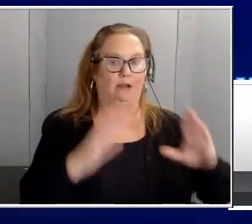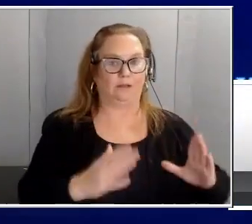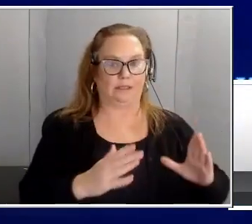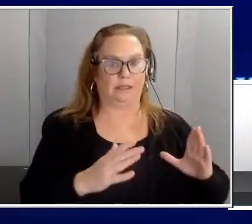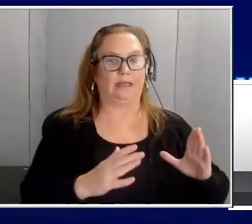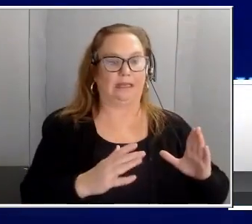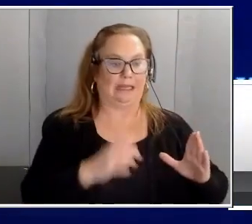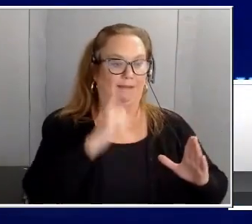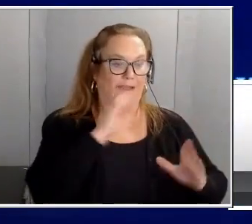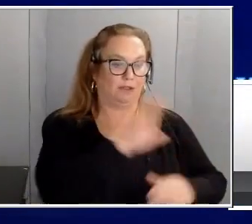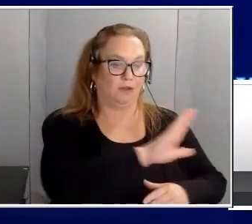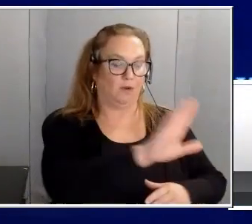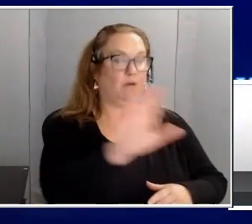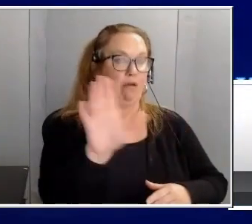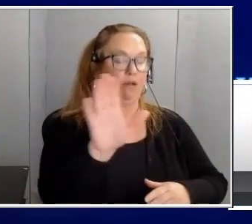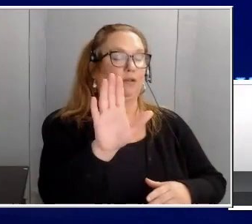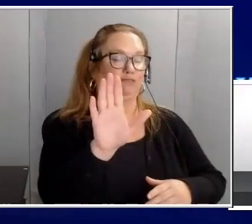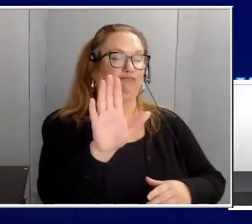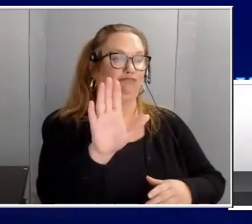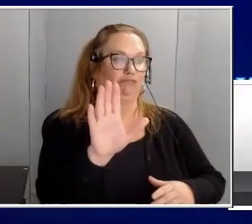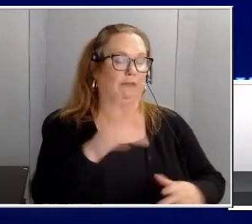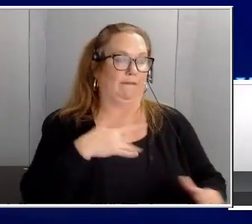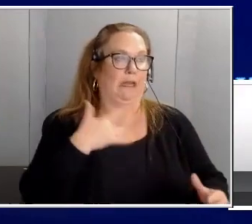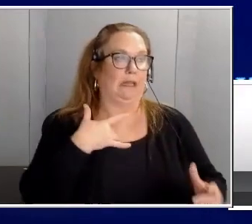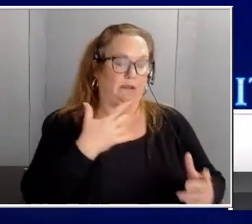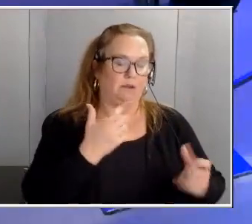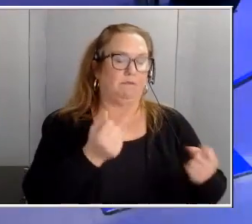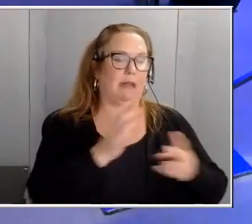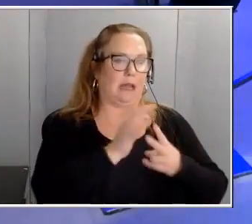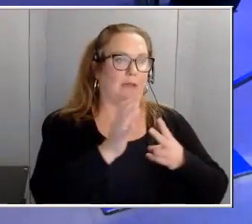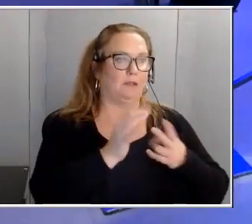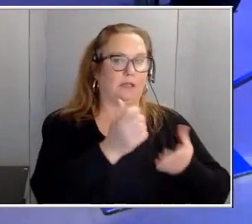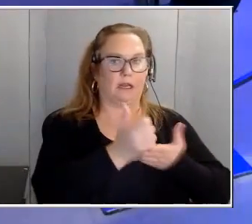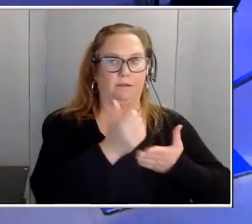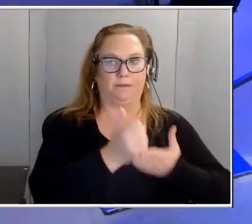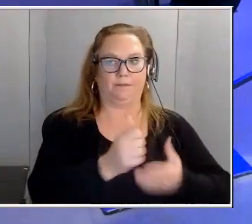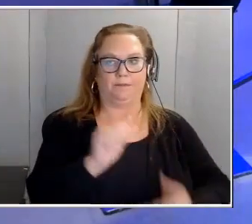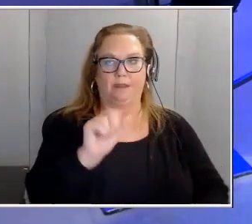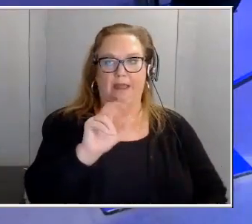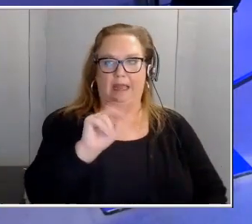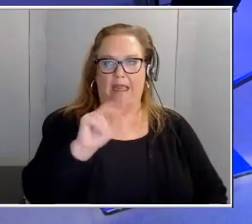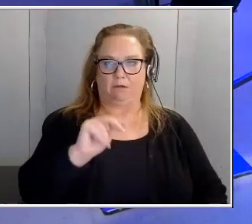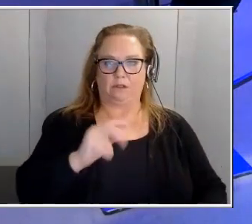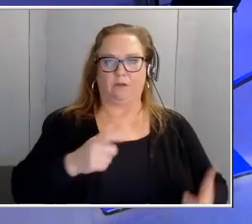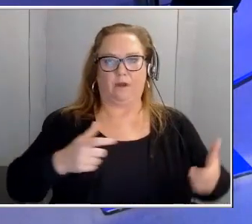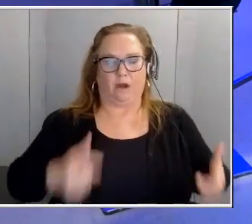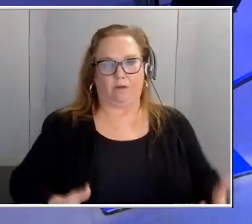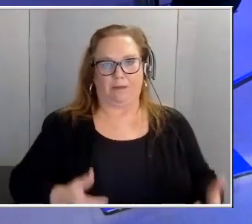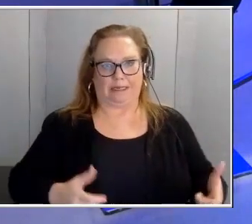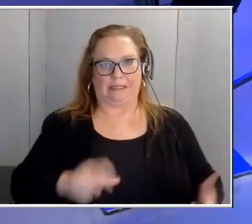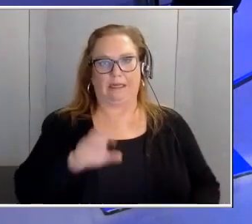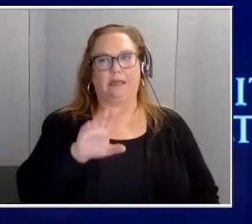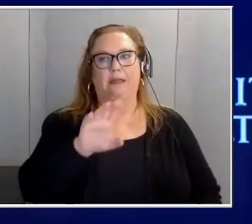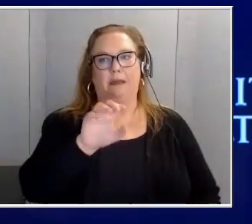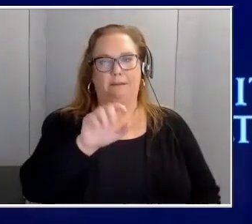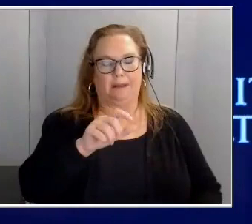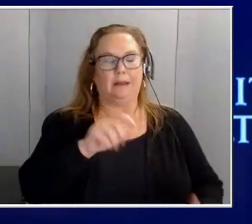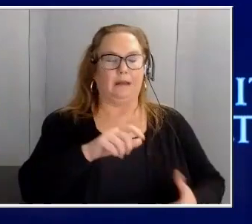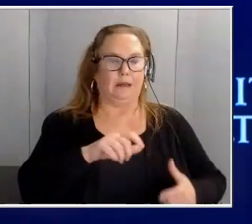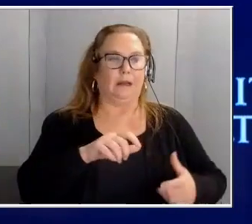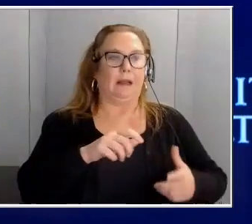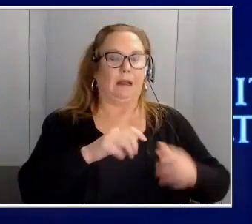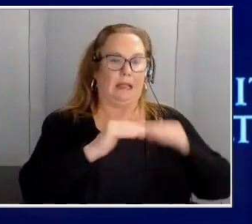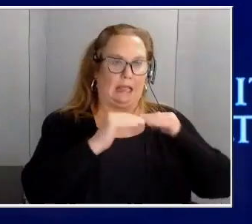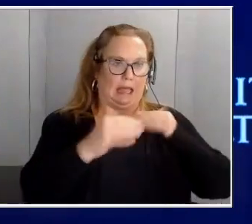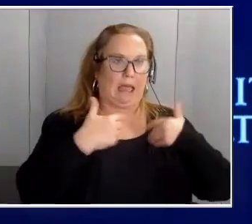there are a lot of options out there that can help you. Anne wants to know if obesity is a factor in bladder problems. It can be, yep. So maintaining a healthy